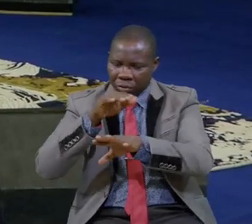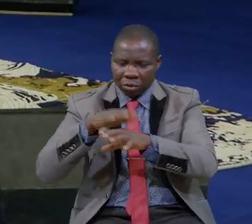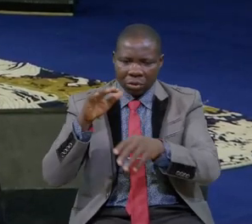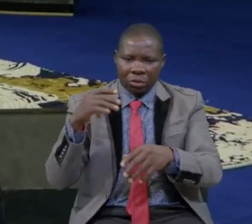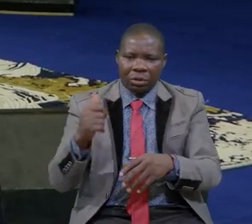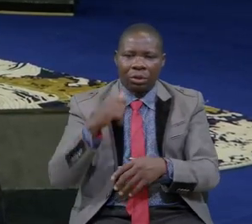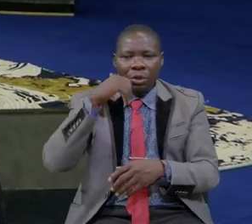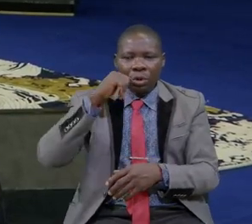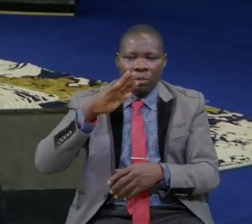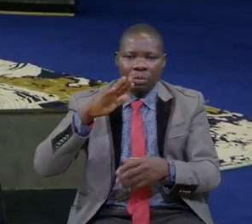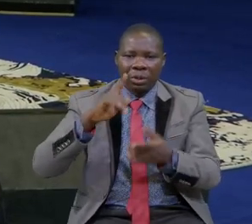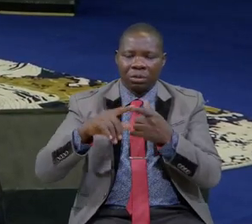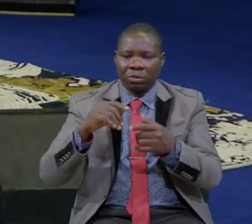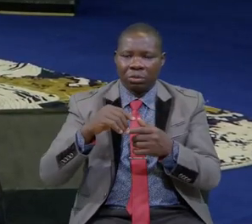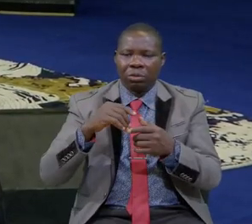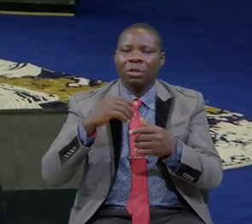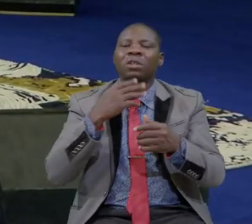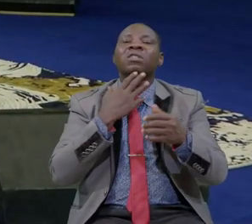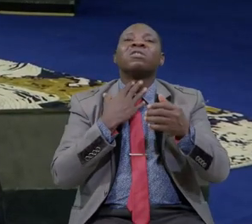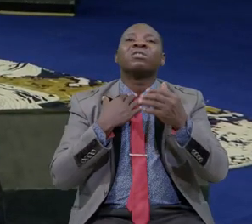lust after her, you're not